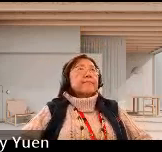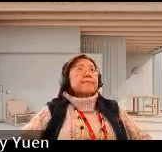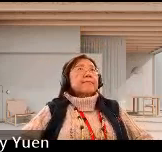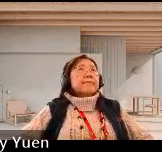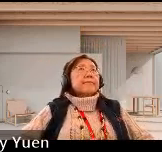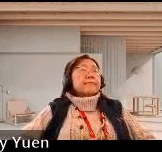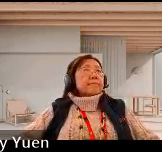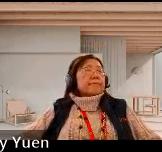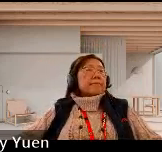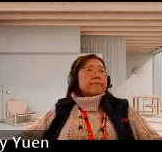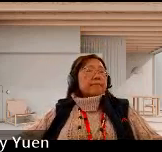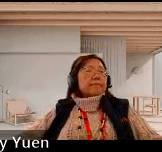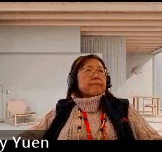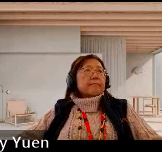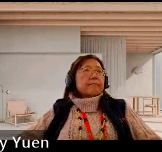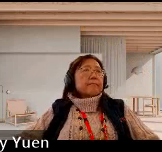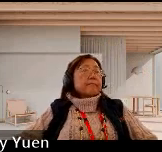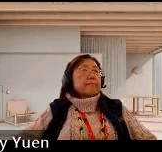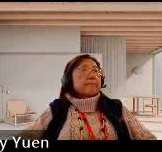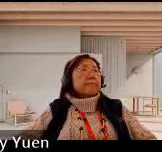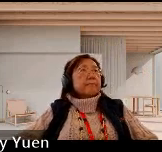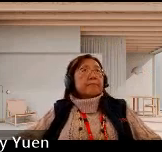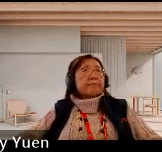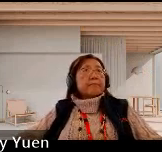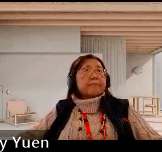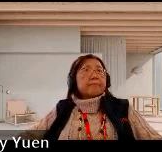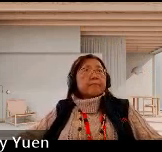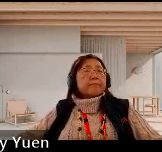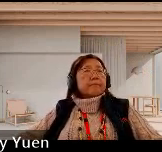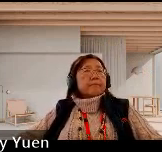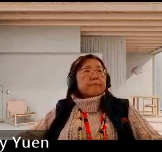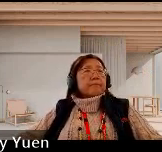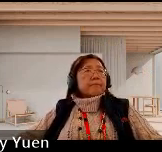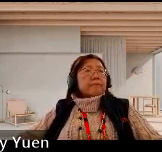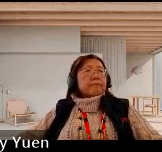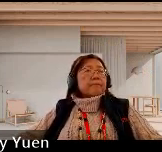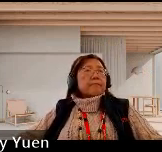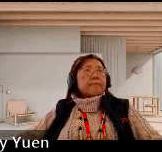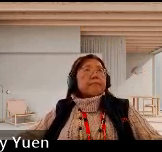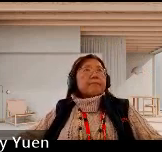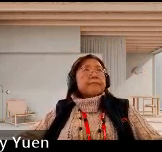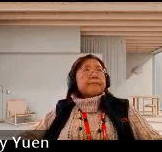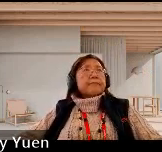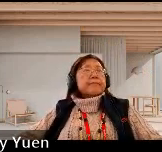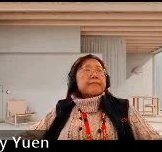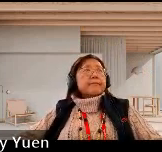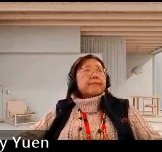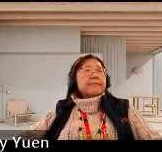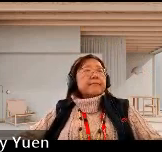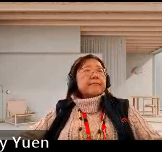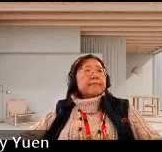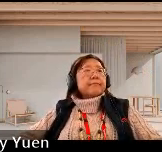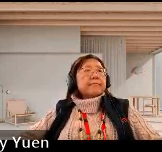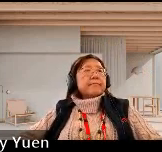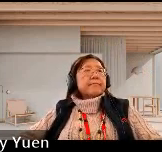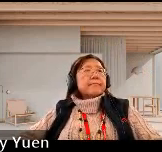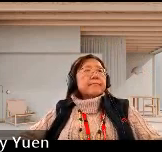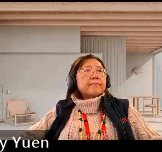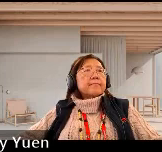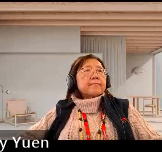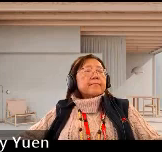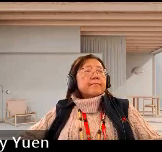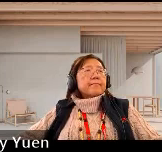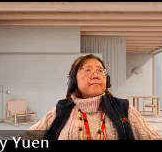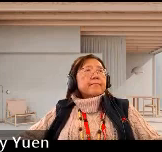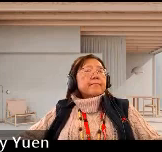navigating steps and stairs, just making their way through the environment that they're using. We often see that